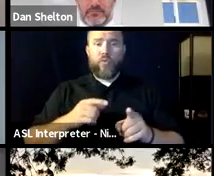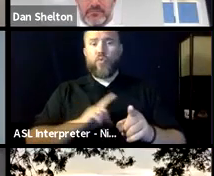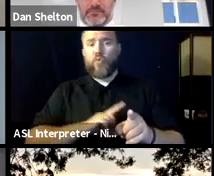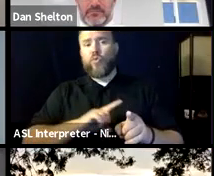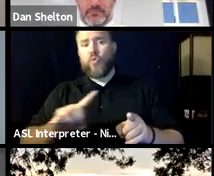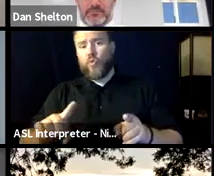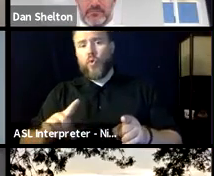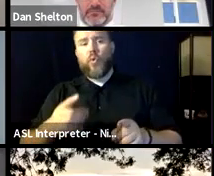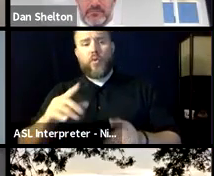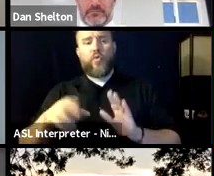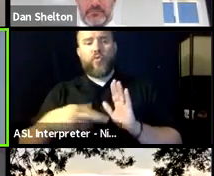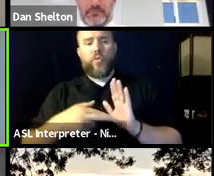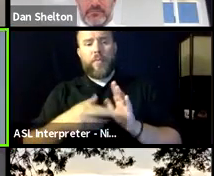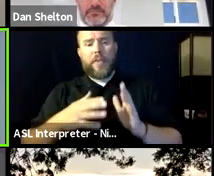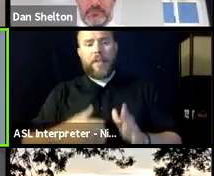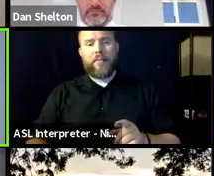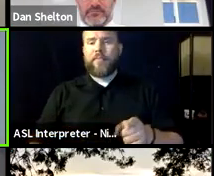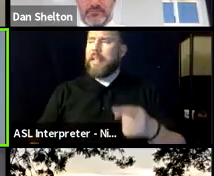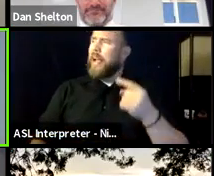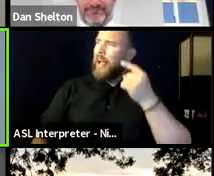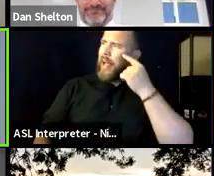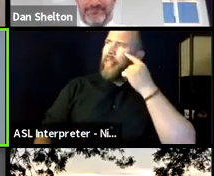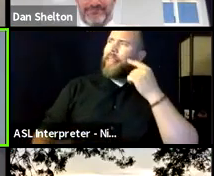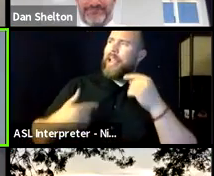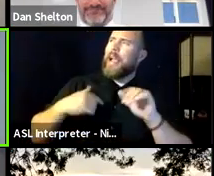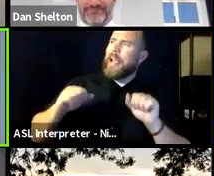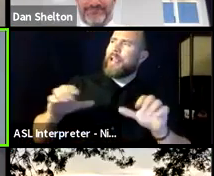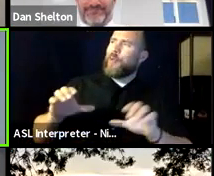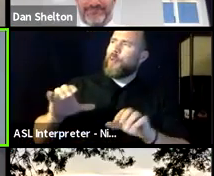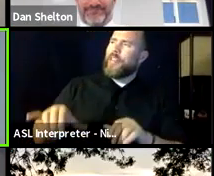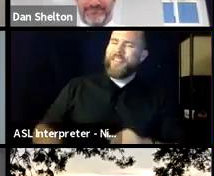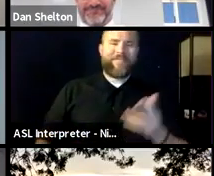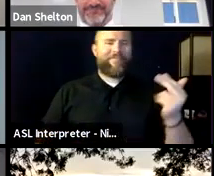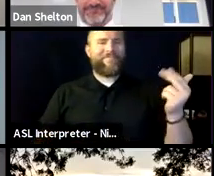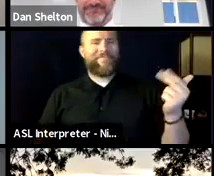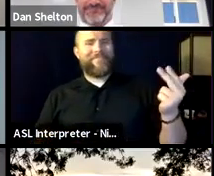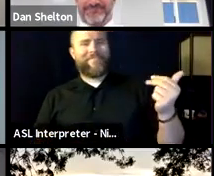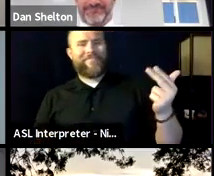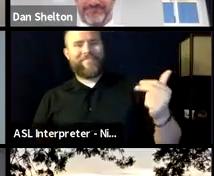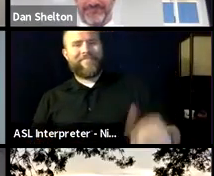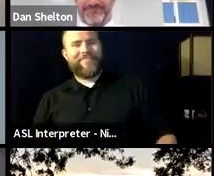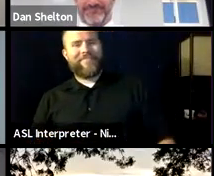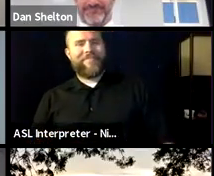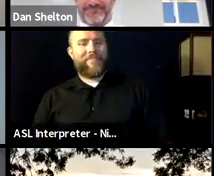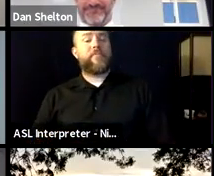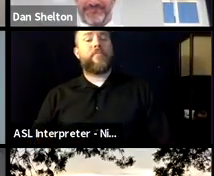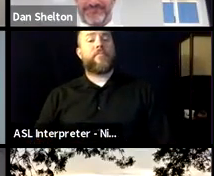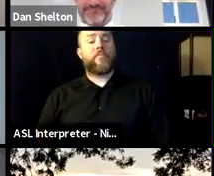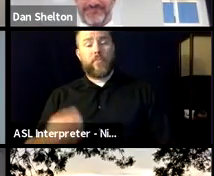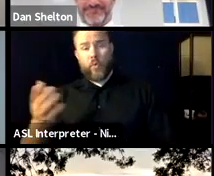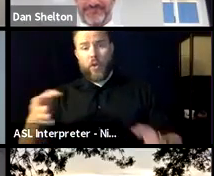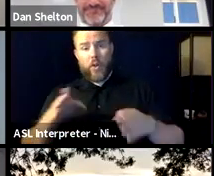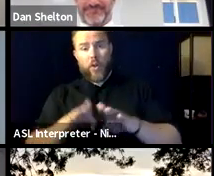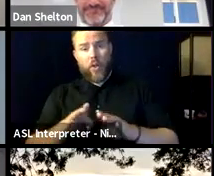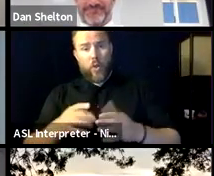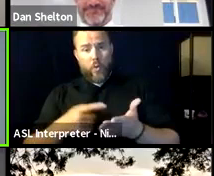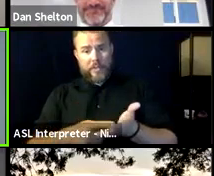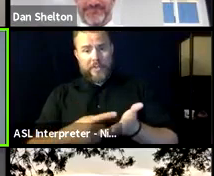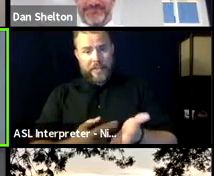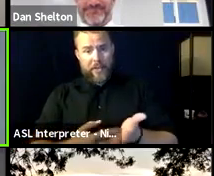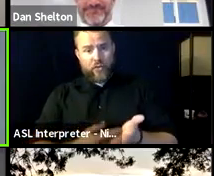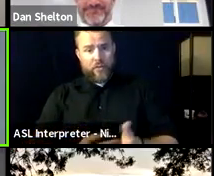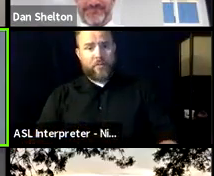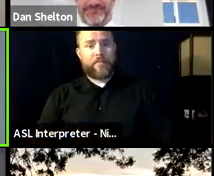board member on it. So I think I'm up to the task. okay. Is there any further discussion on this? Thank you,